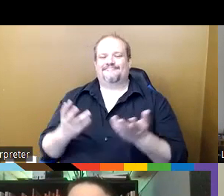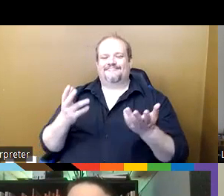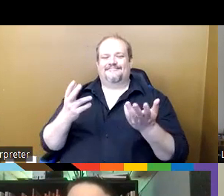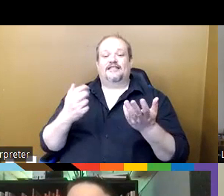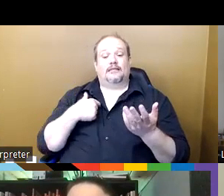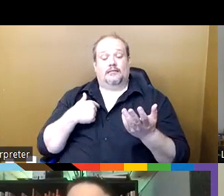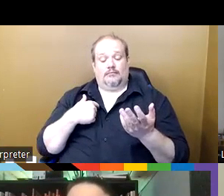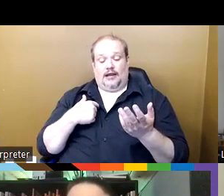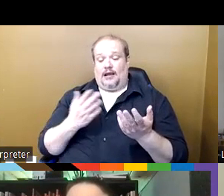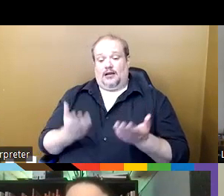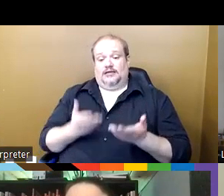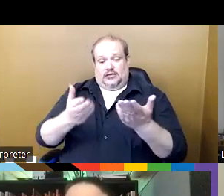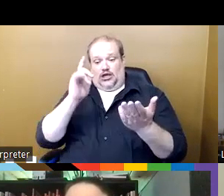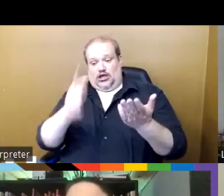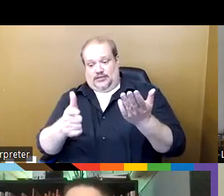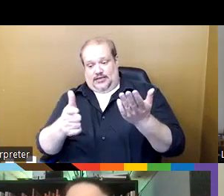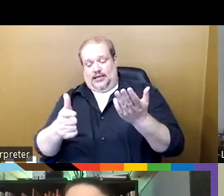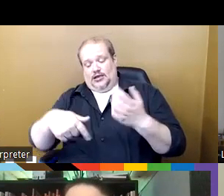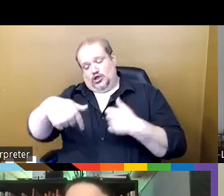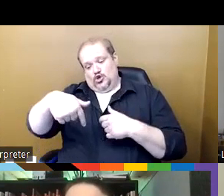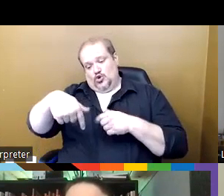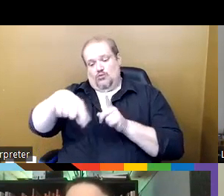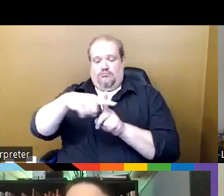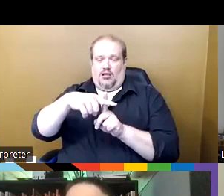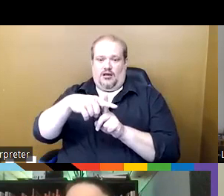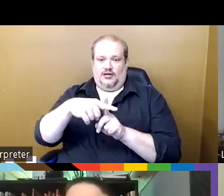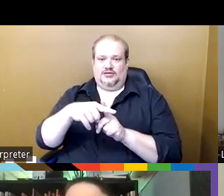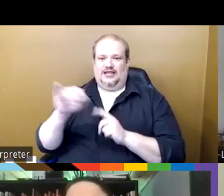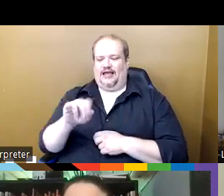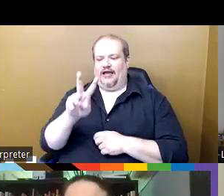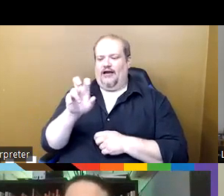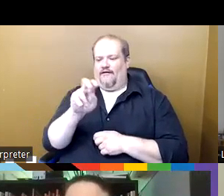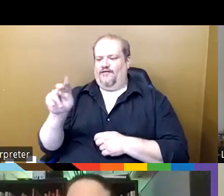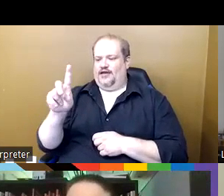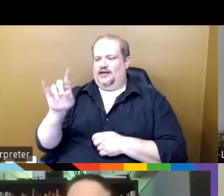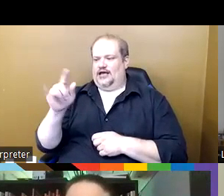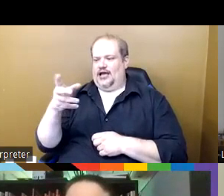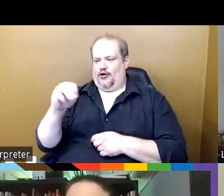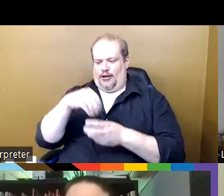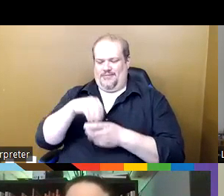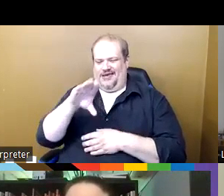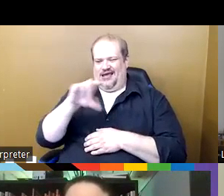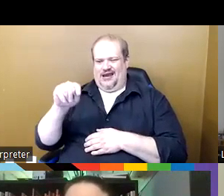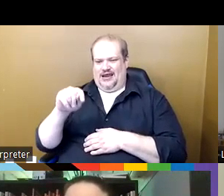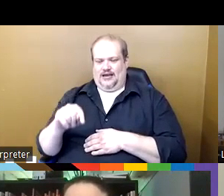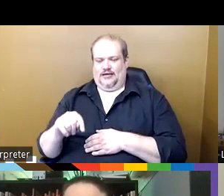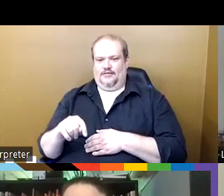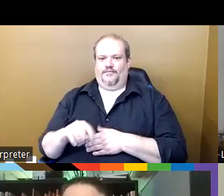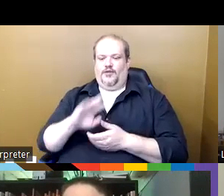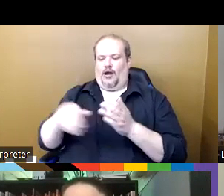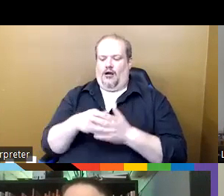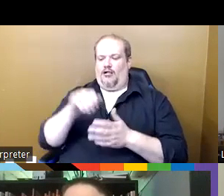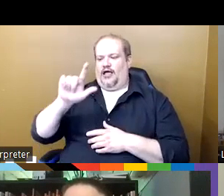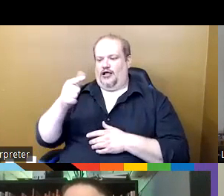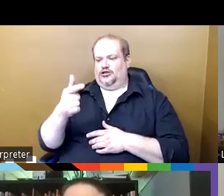Yeah, I would also second Q+. We're like a Venn diagram in Connecticut where they're all LGBTQ youth, and